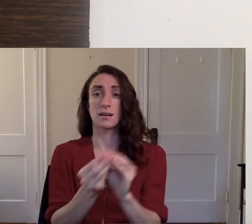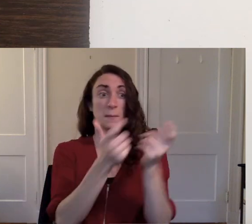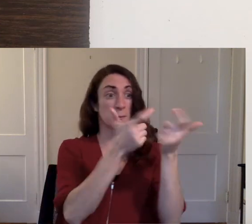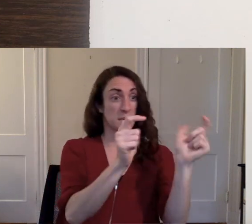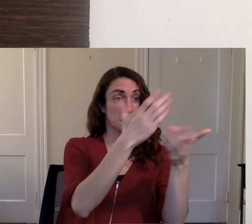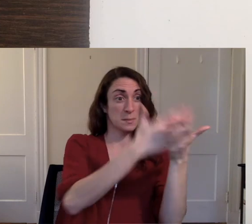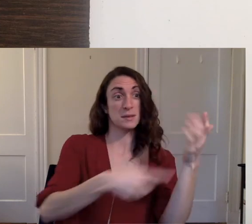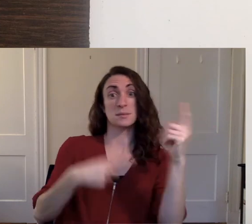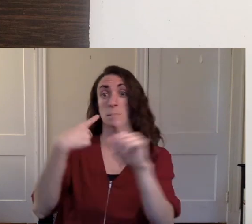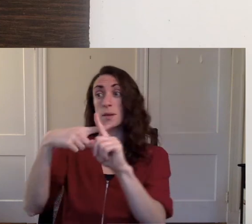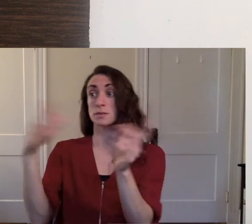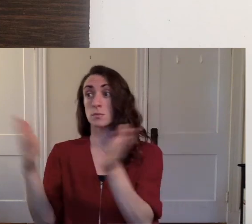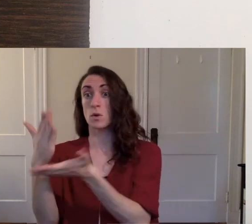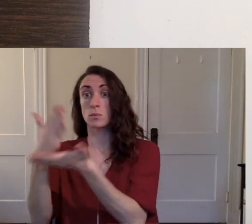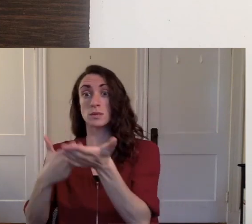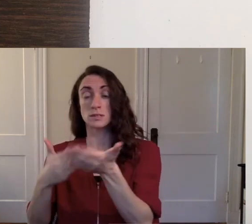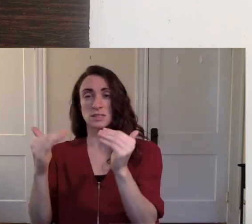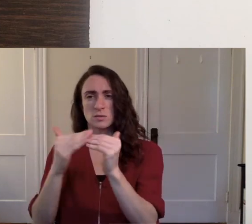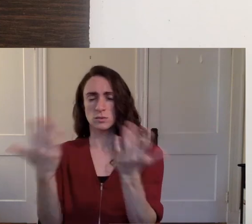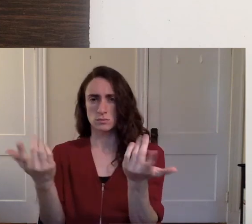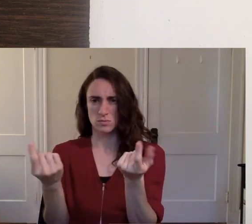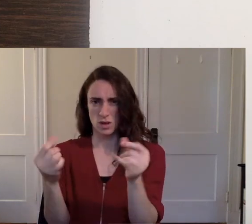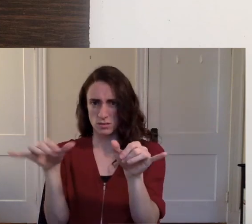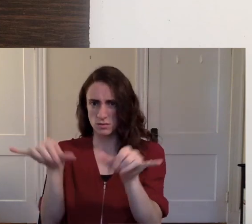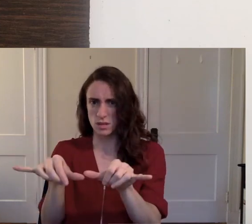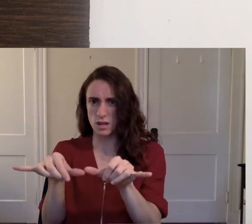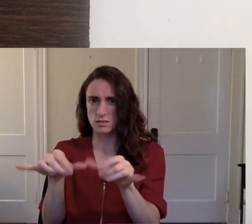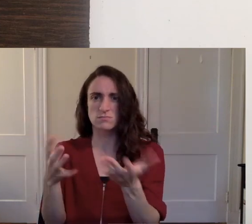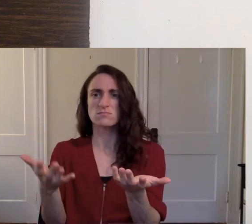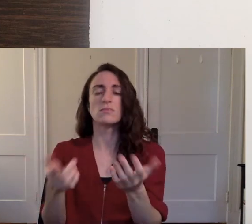how many are left when we take some away.